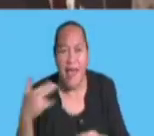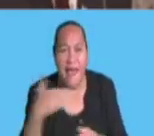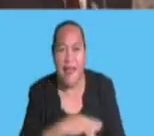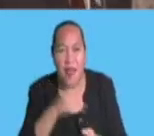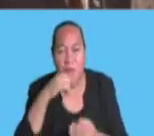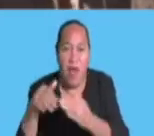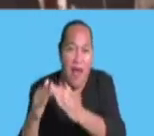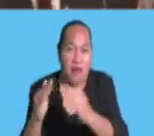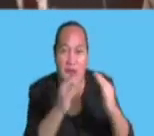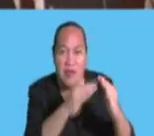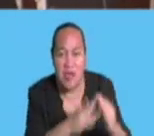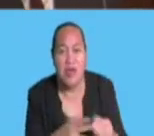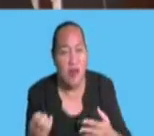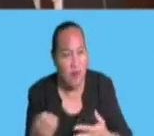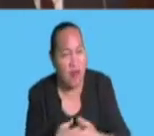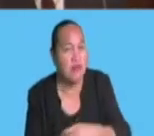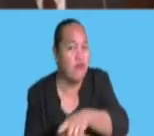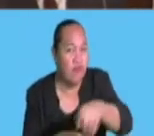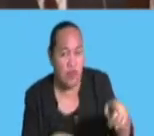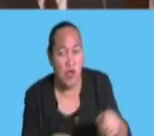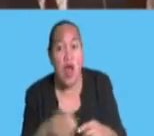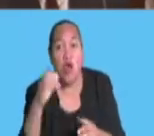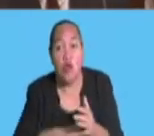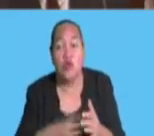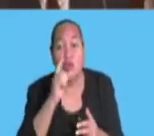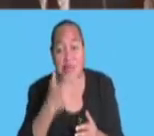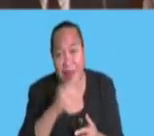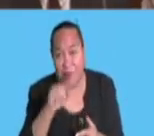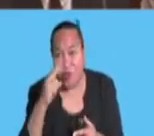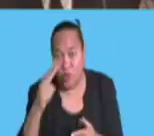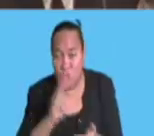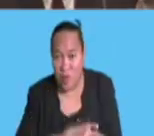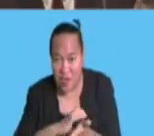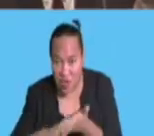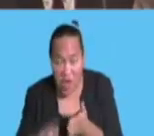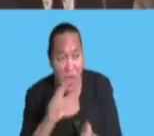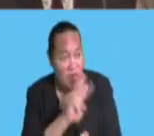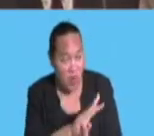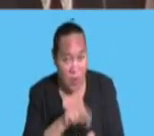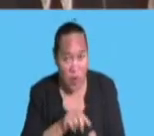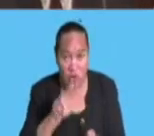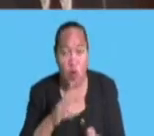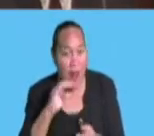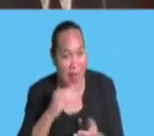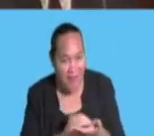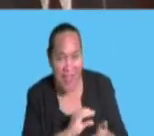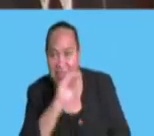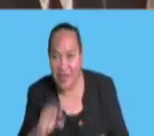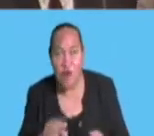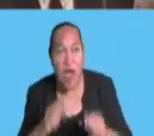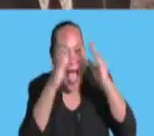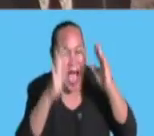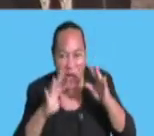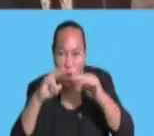households, affecting 9,000 individuals at a cost of $9.2 million. $3.2 million will be invested in house wiring